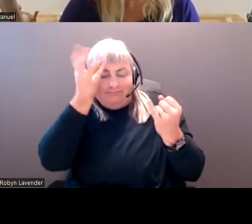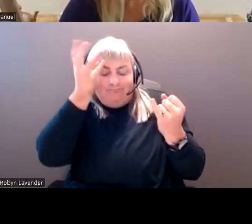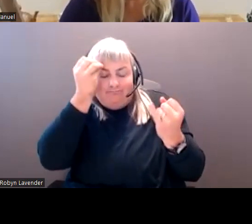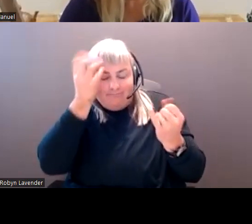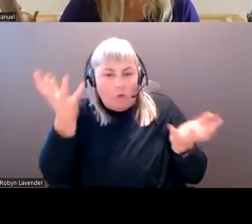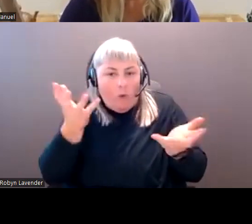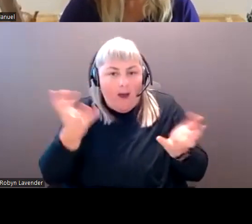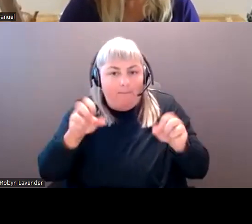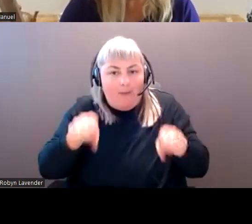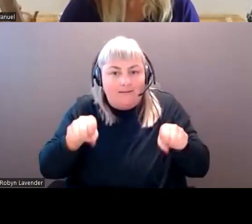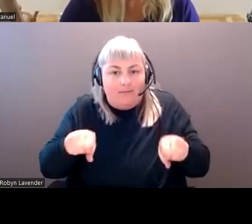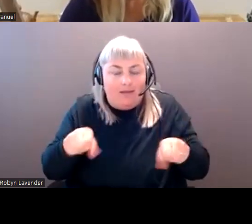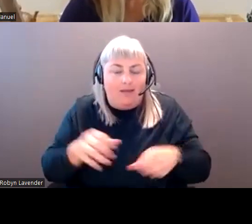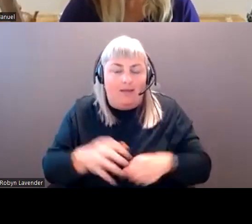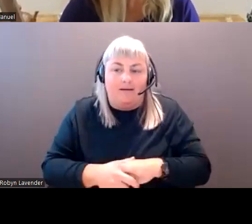possible, point to,